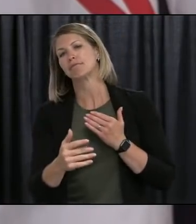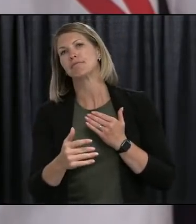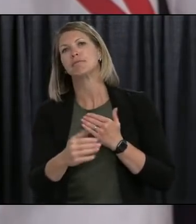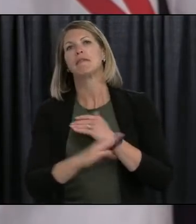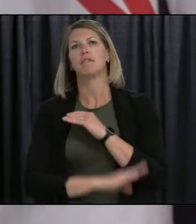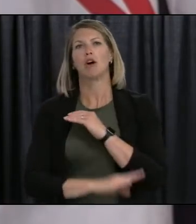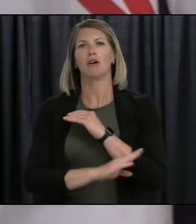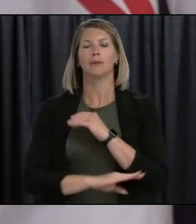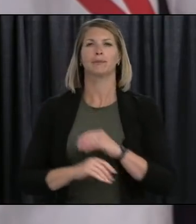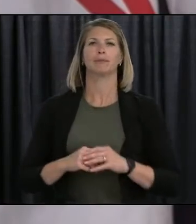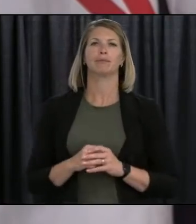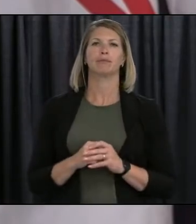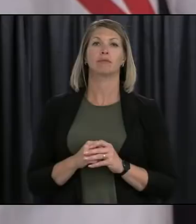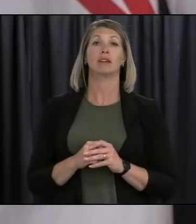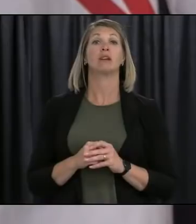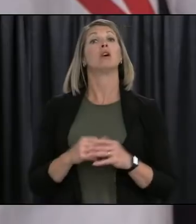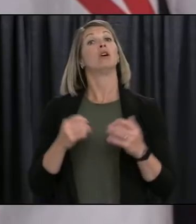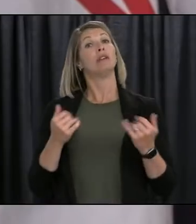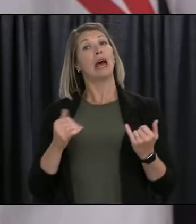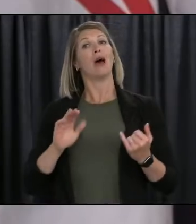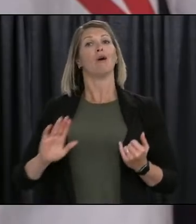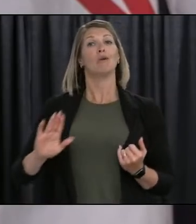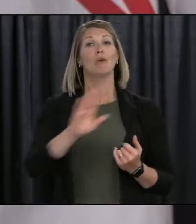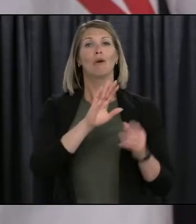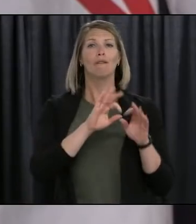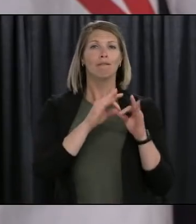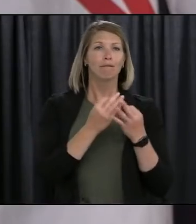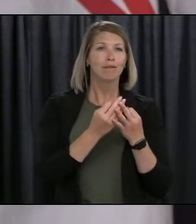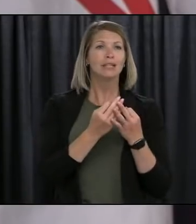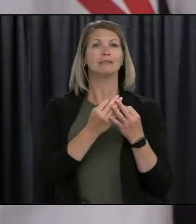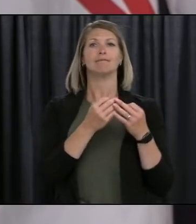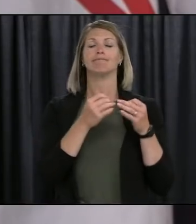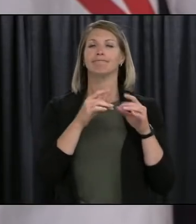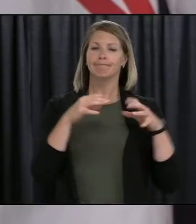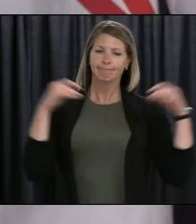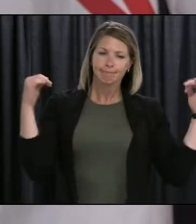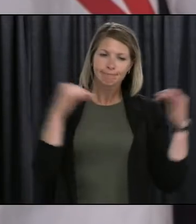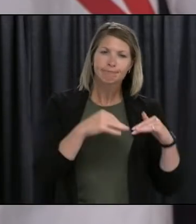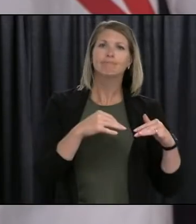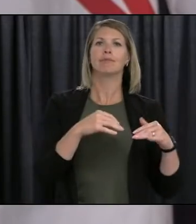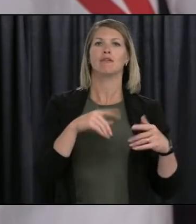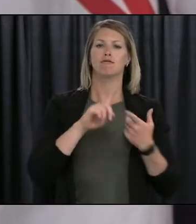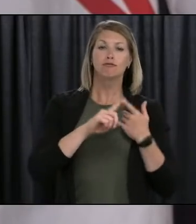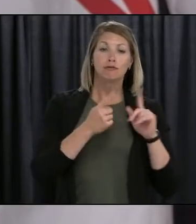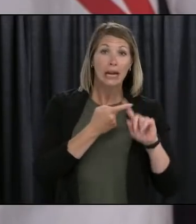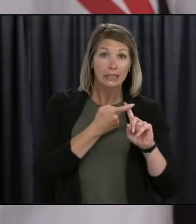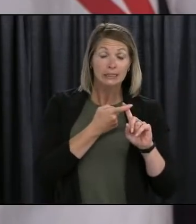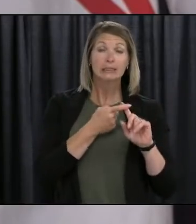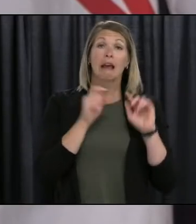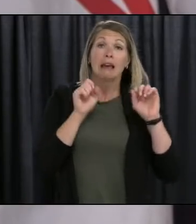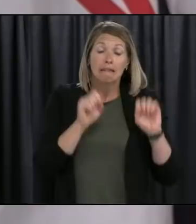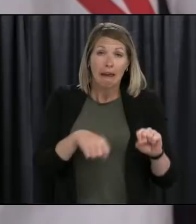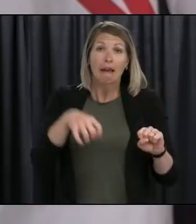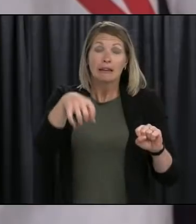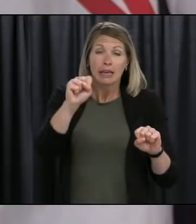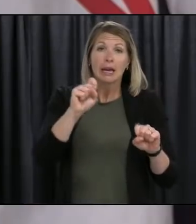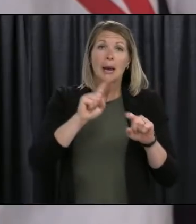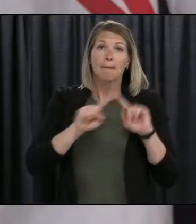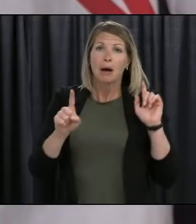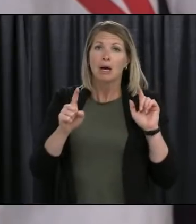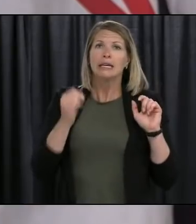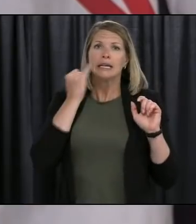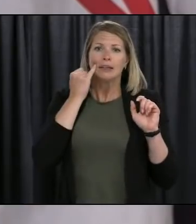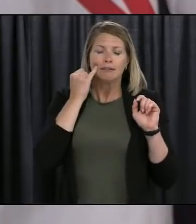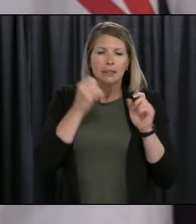and enjoy activities with family and friends, please remember the greater number of people you interact with, the greater the risk of spreading